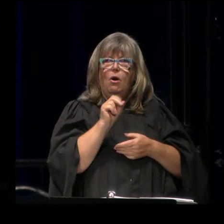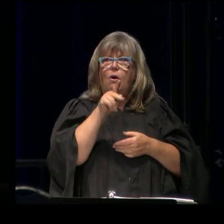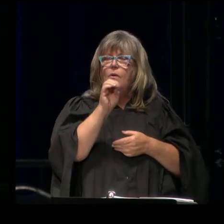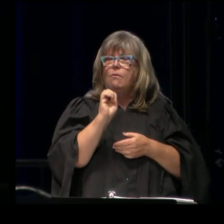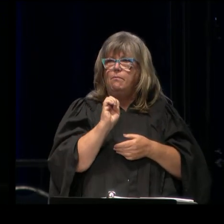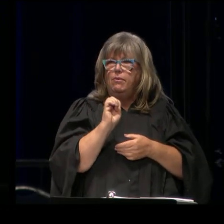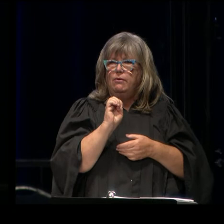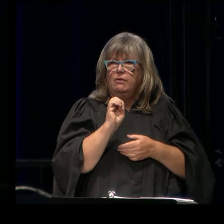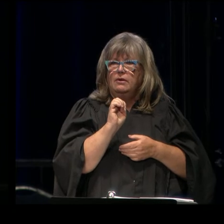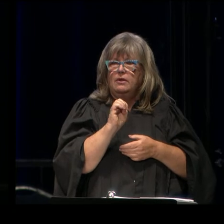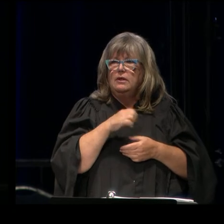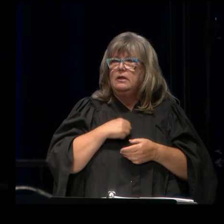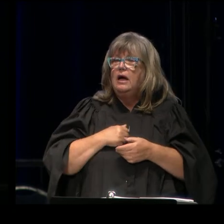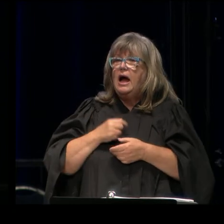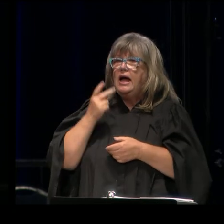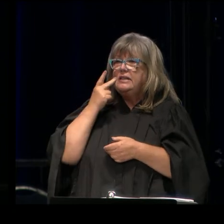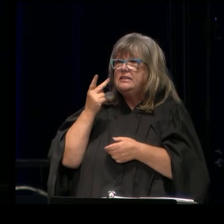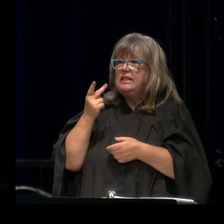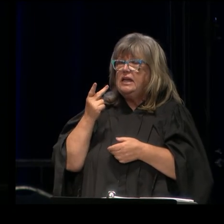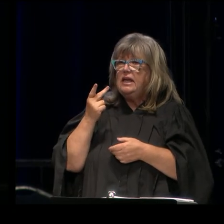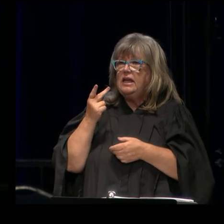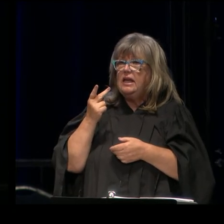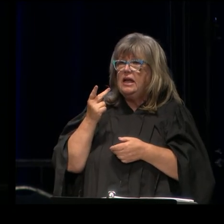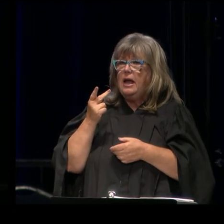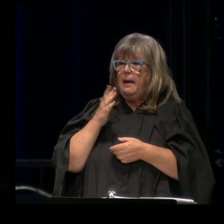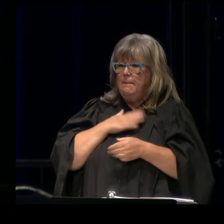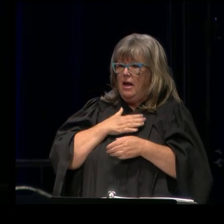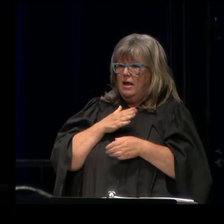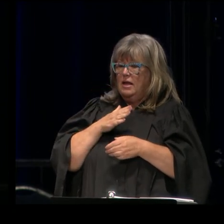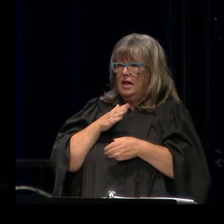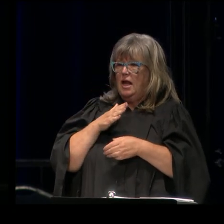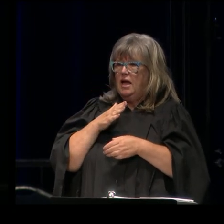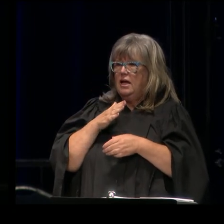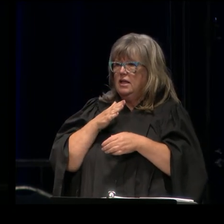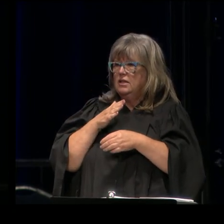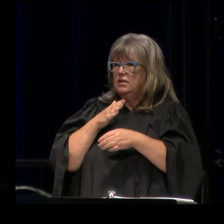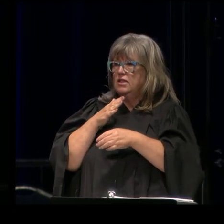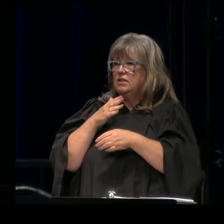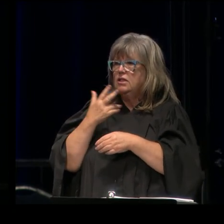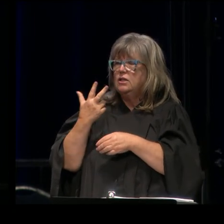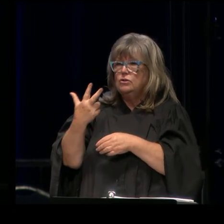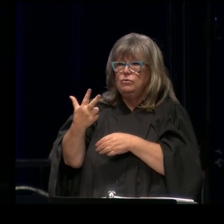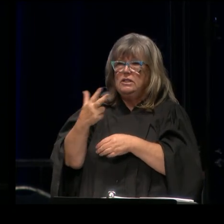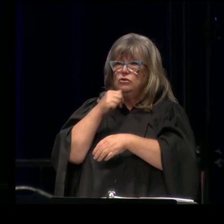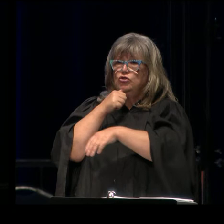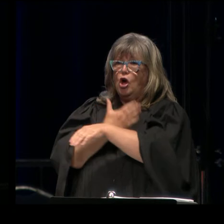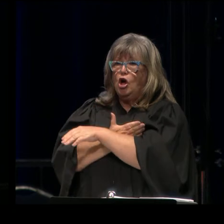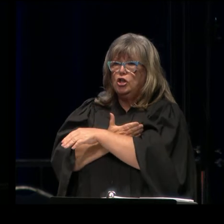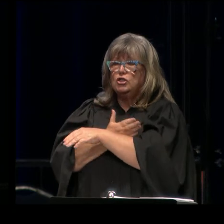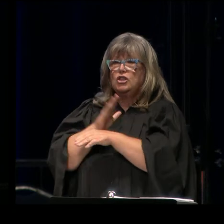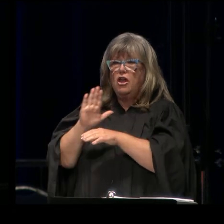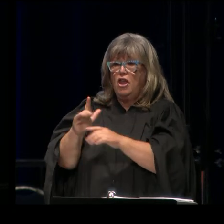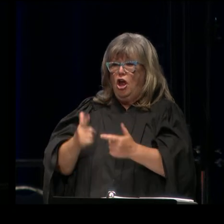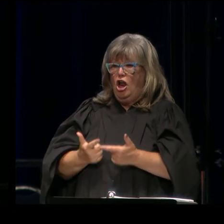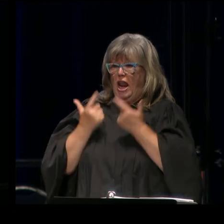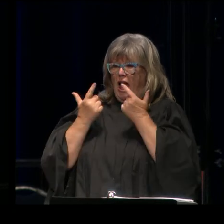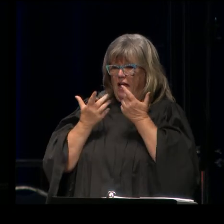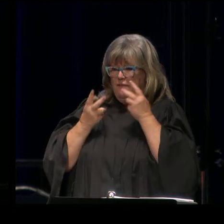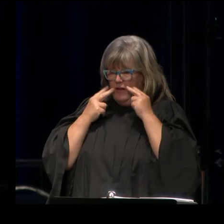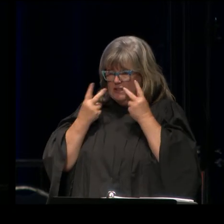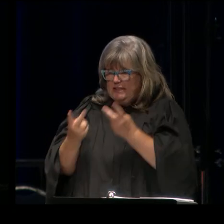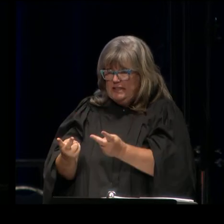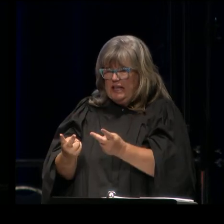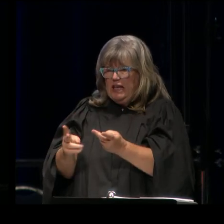the life leave my loved daughters in front of my